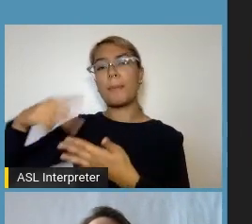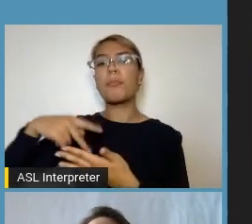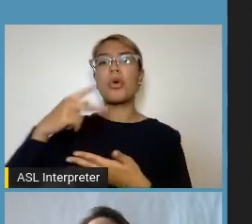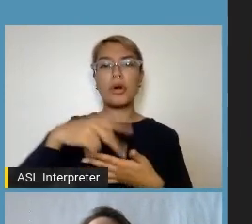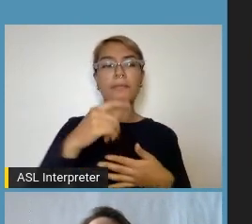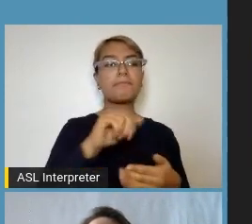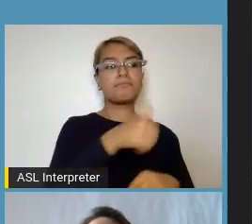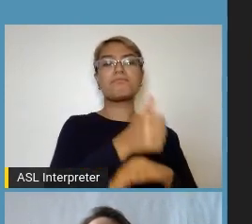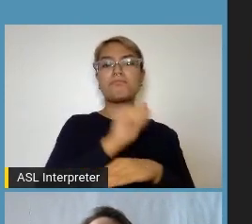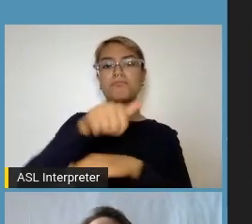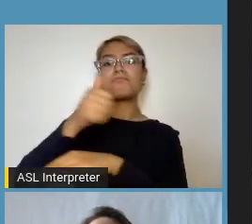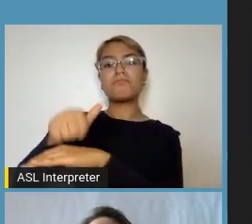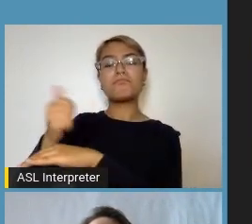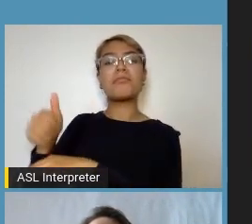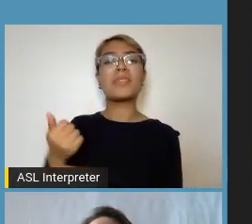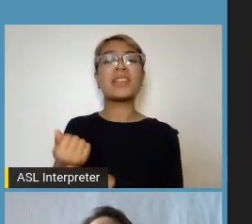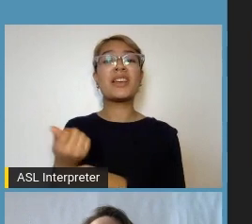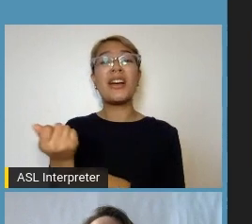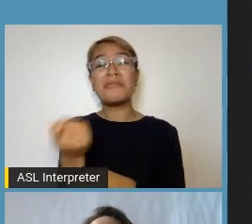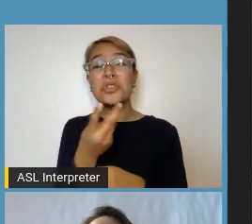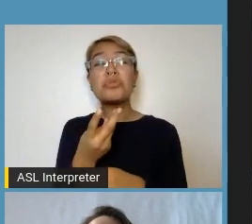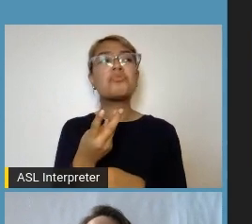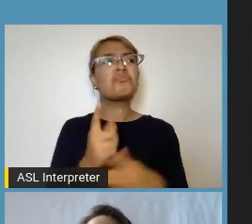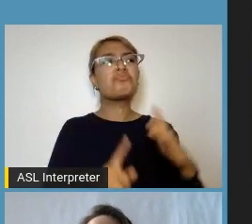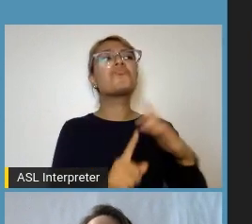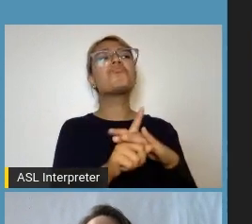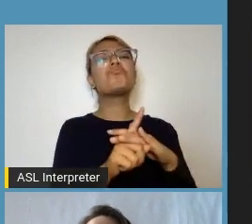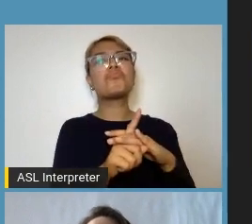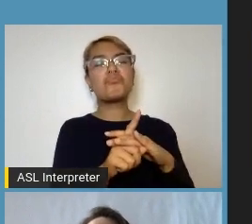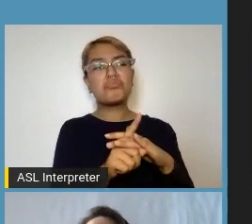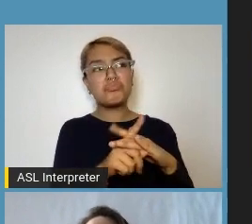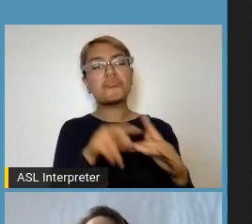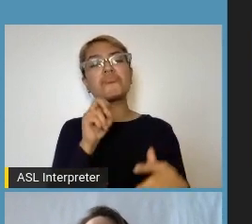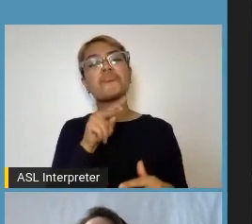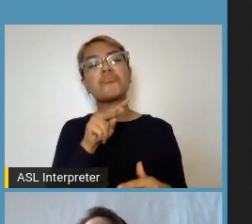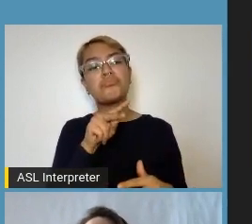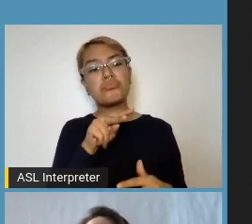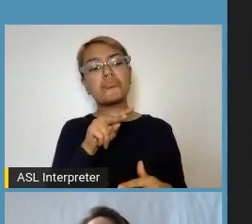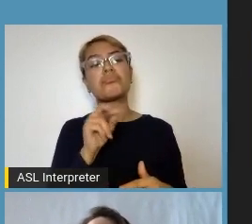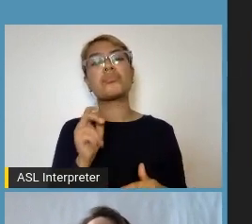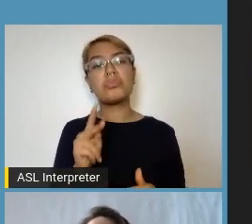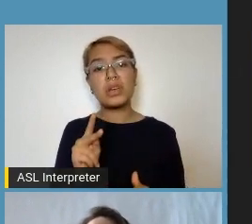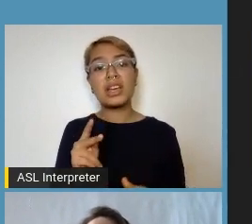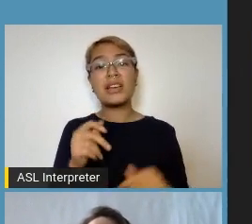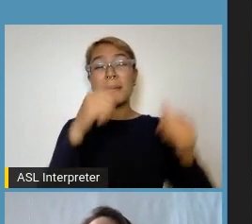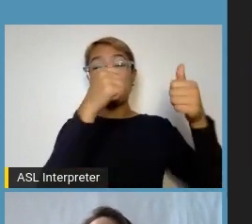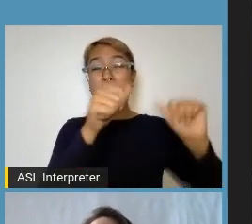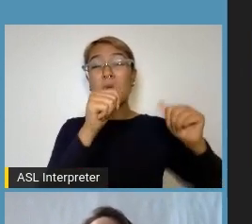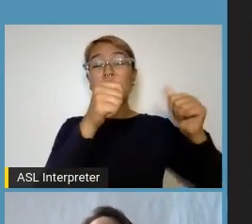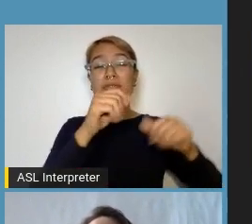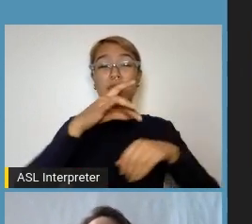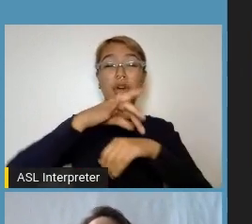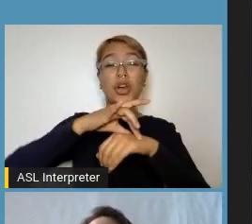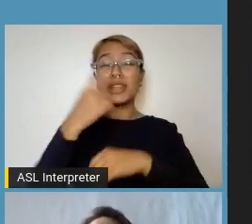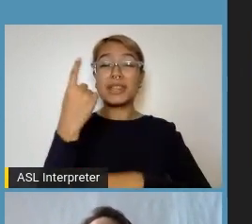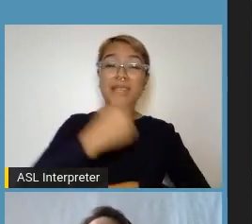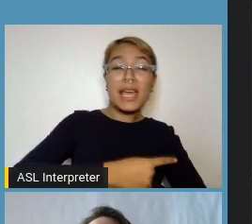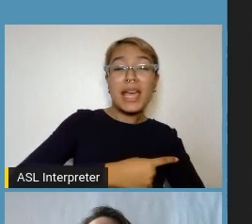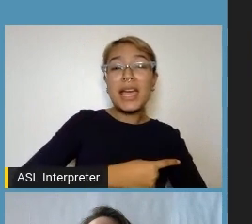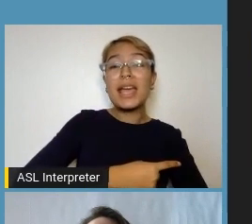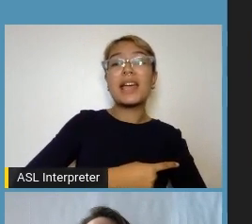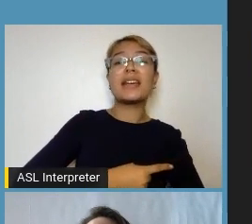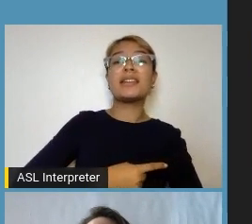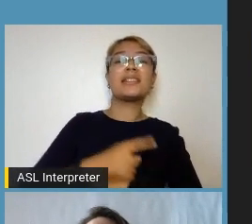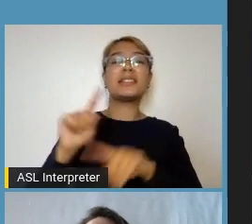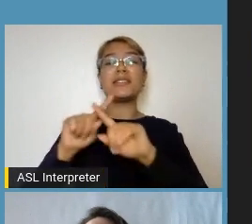a few small things came out at first and we did a whole day's worth of posts for Earth Day that included recycle crafts you